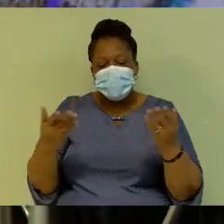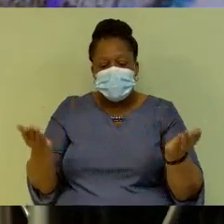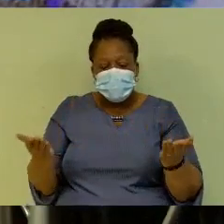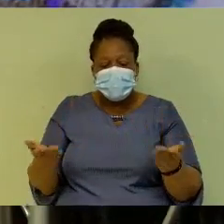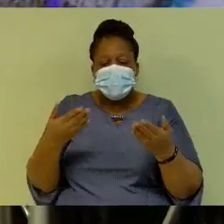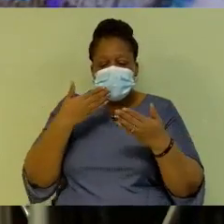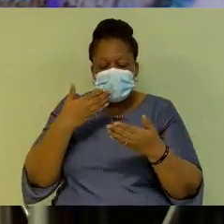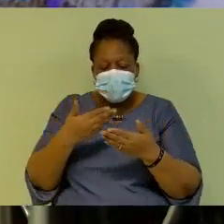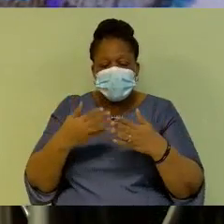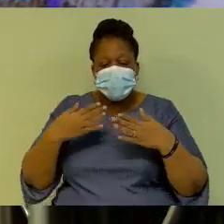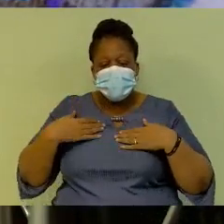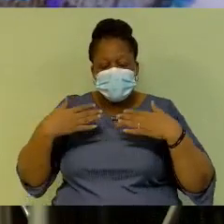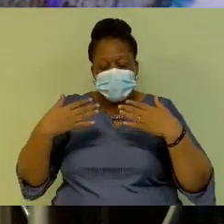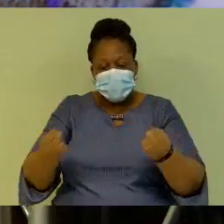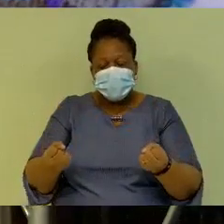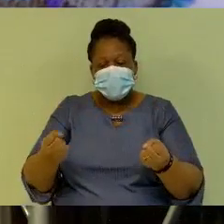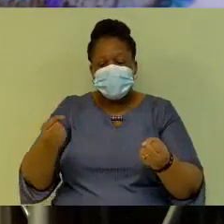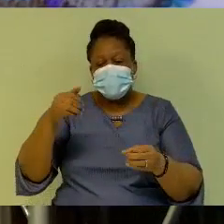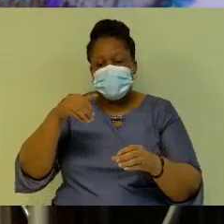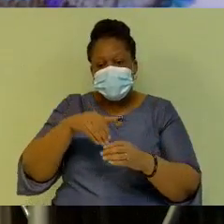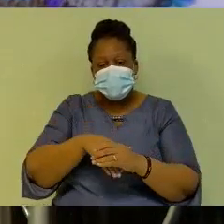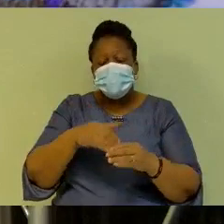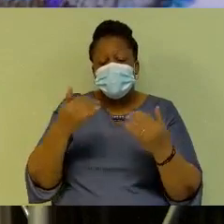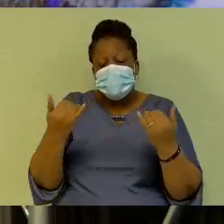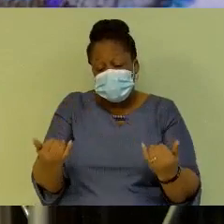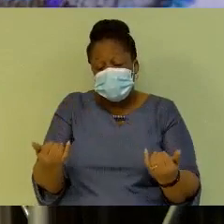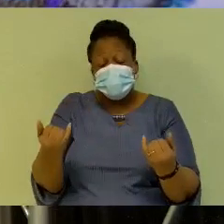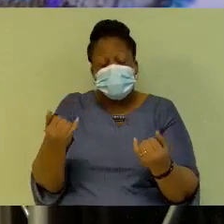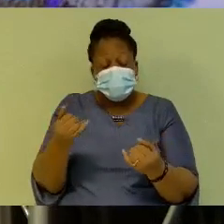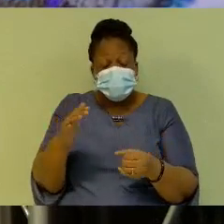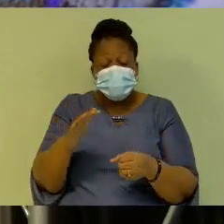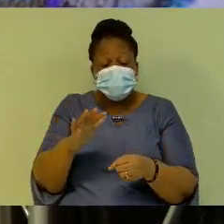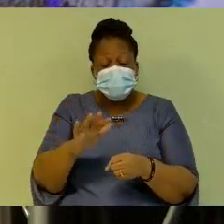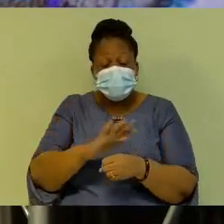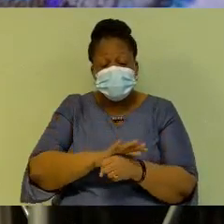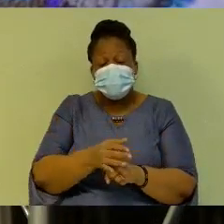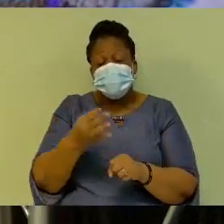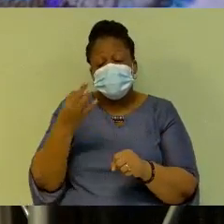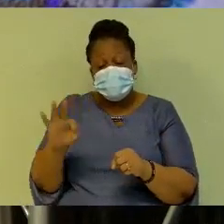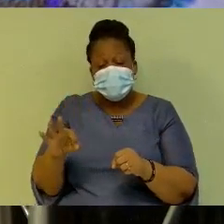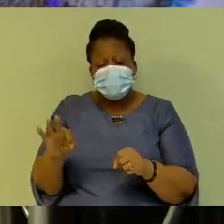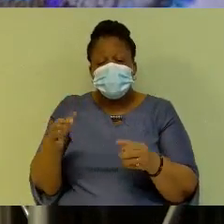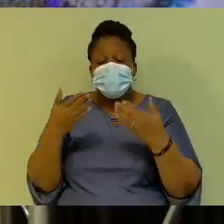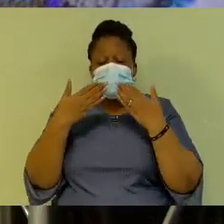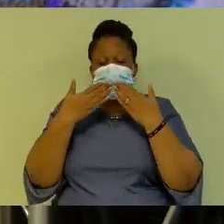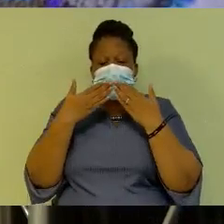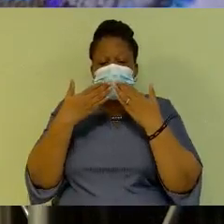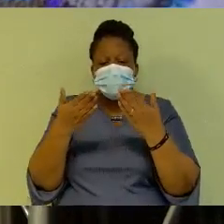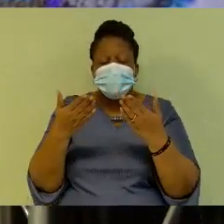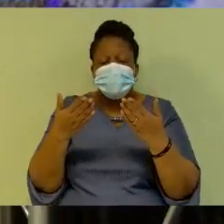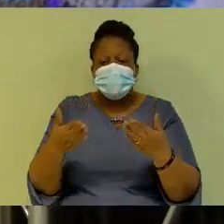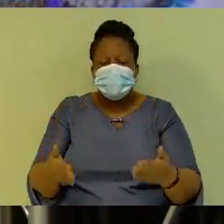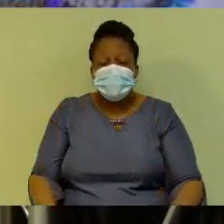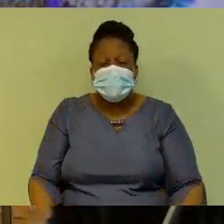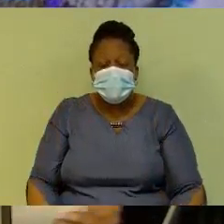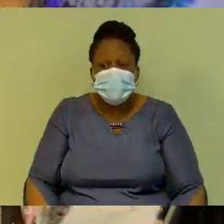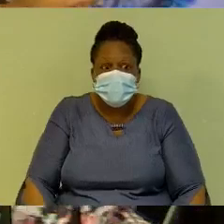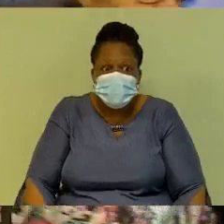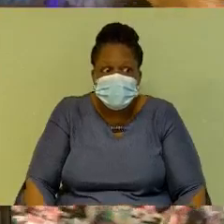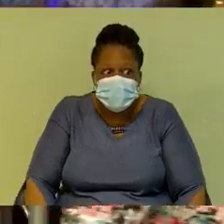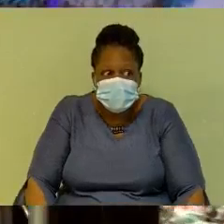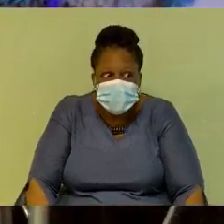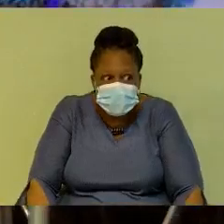health and wellness, even in the face of this monstrous global pandemic. Thank you for your attention.